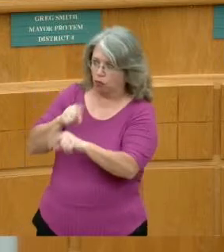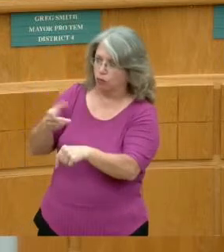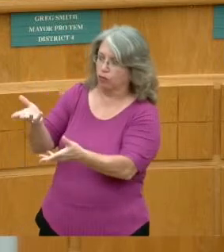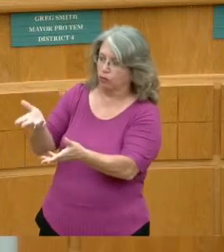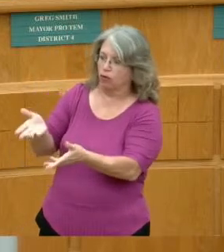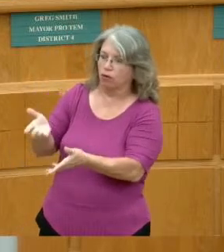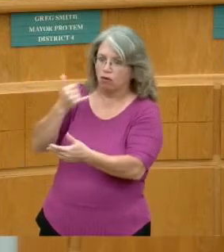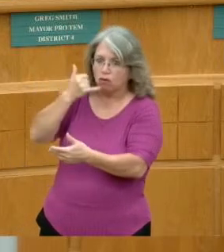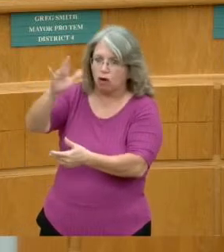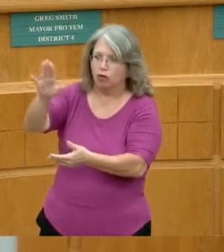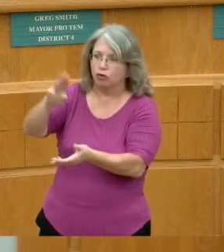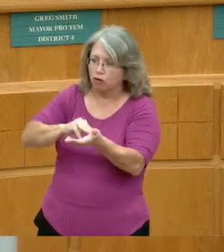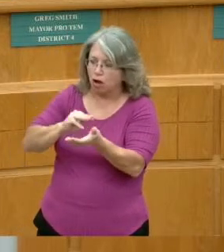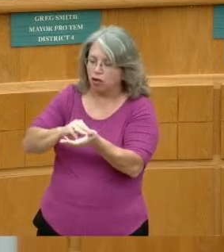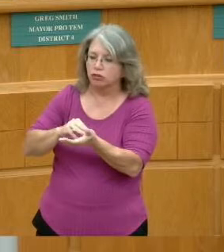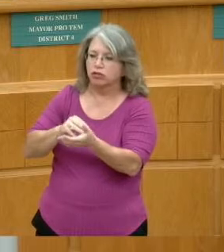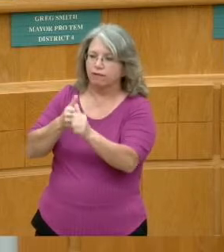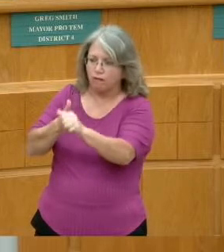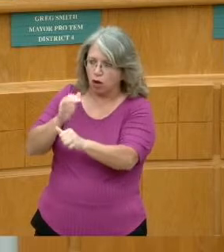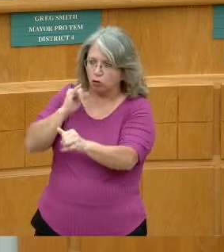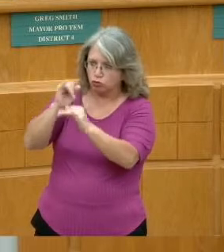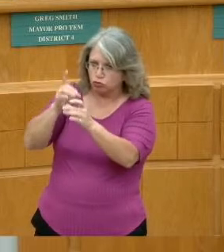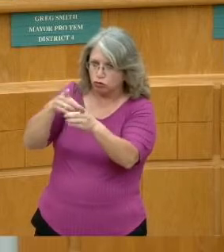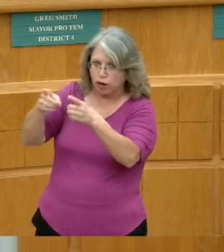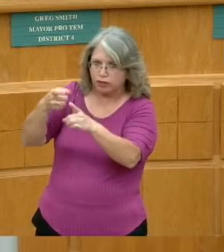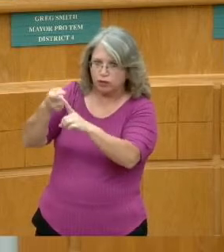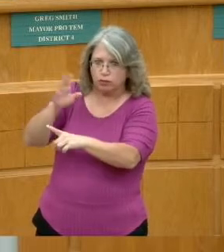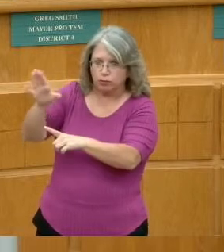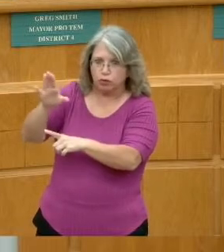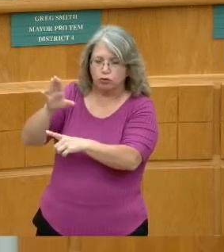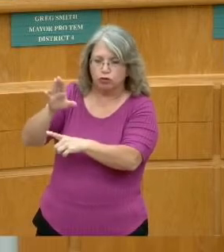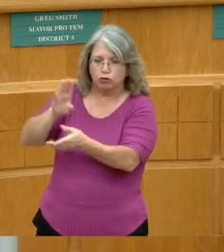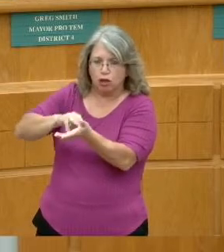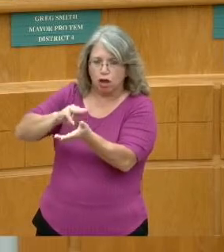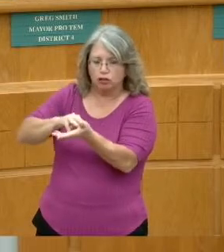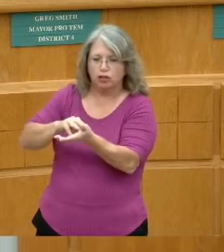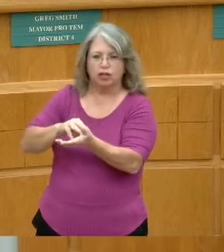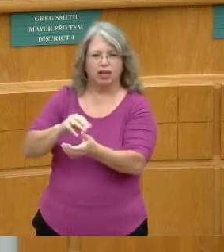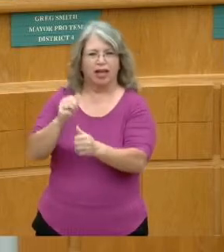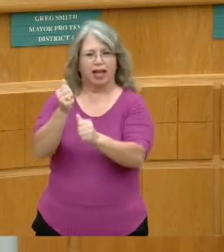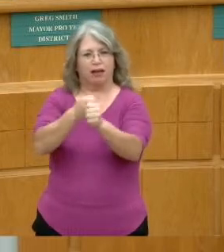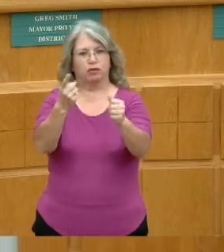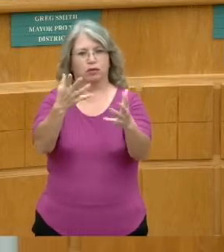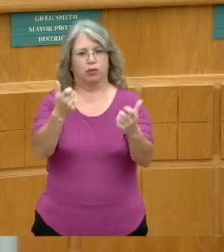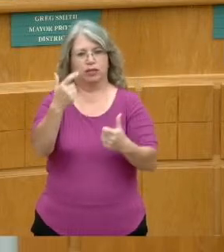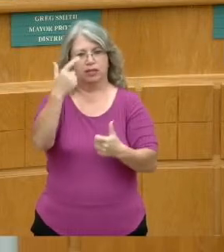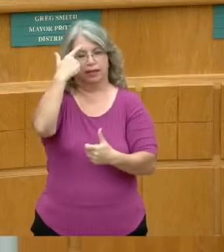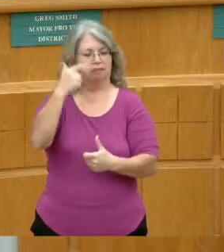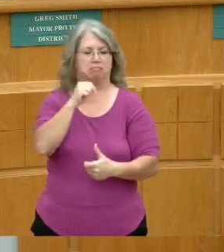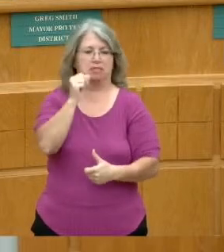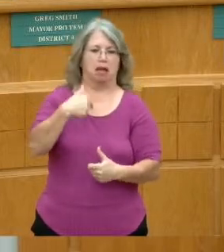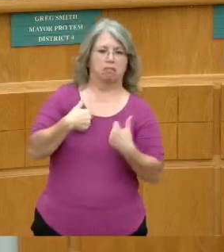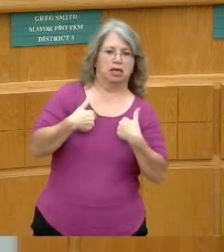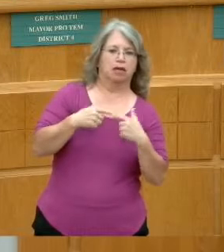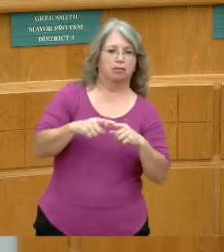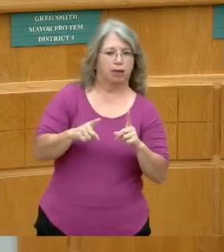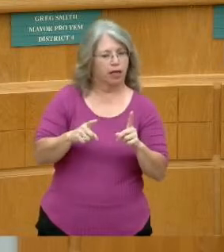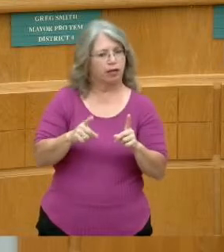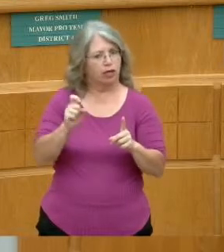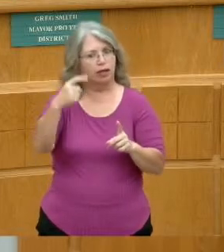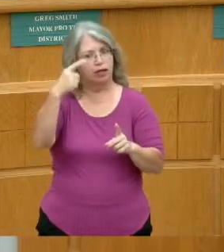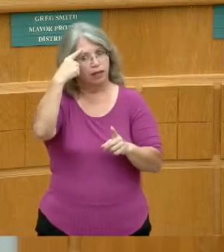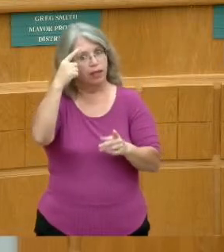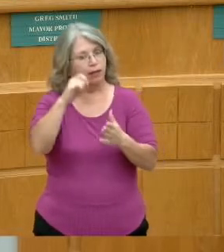instructions that they were given. So, I mean, we all want to think it's not us, but we need to treat it like it is us. That's the way that we